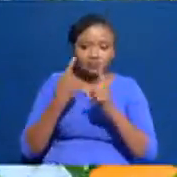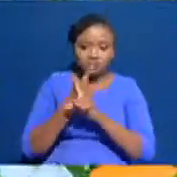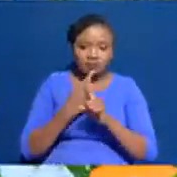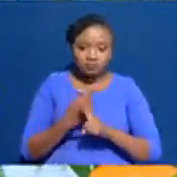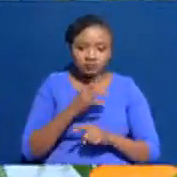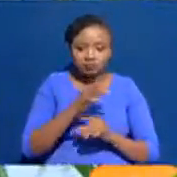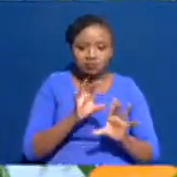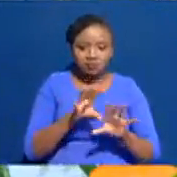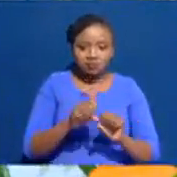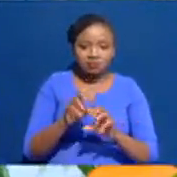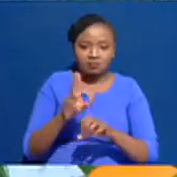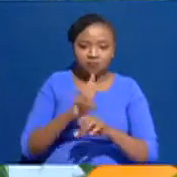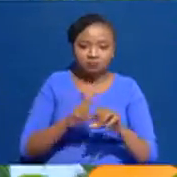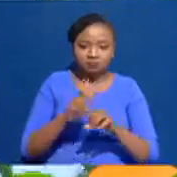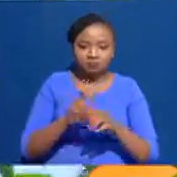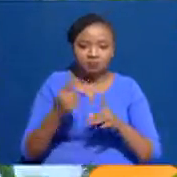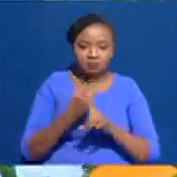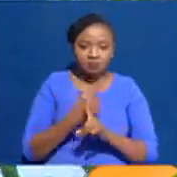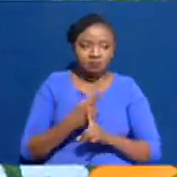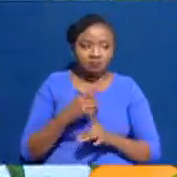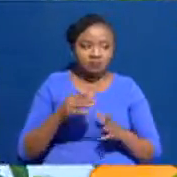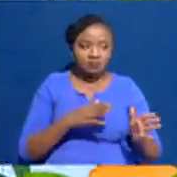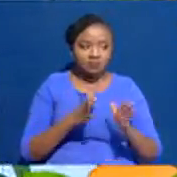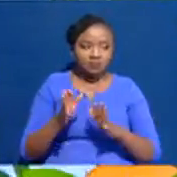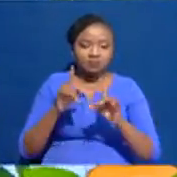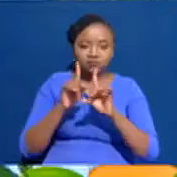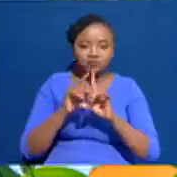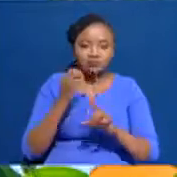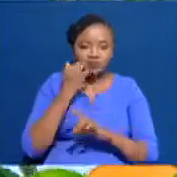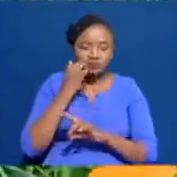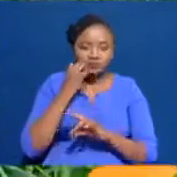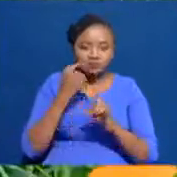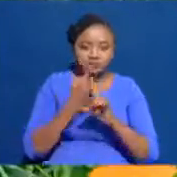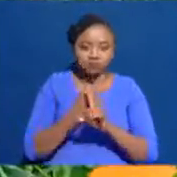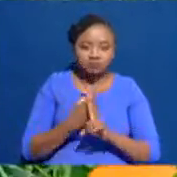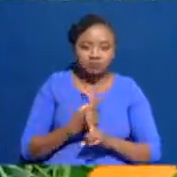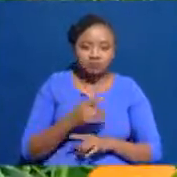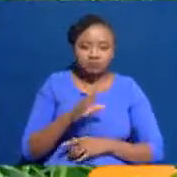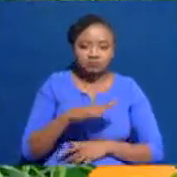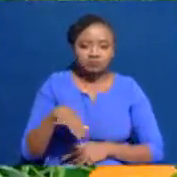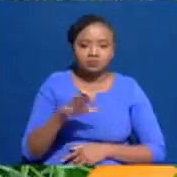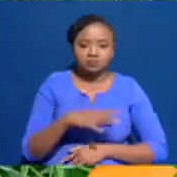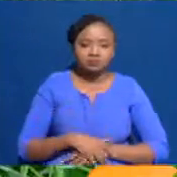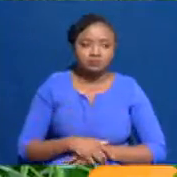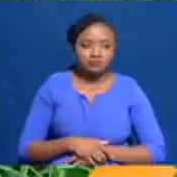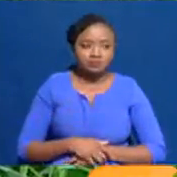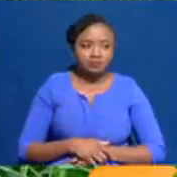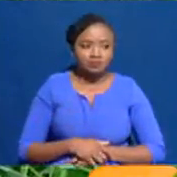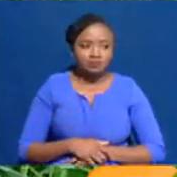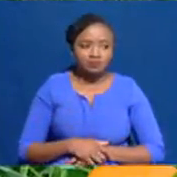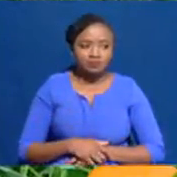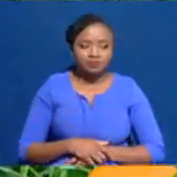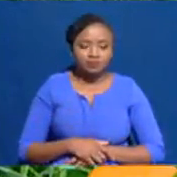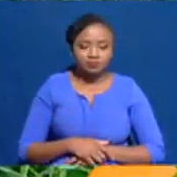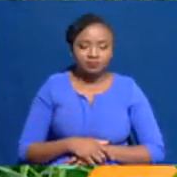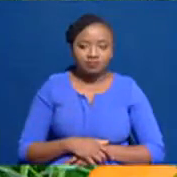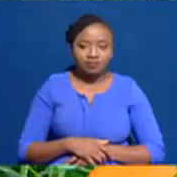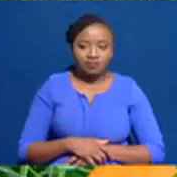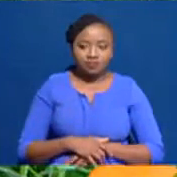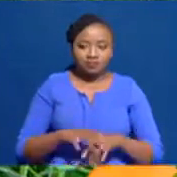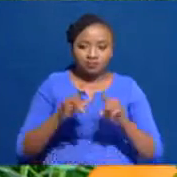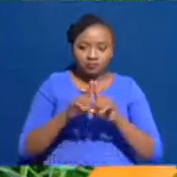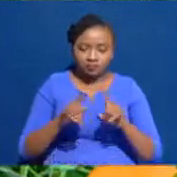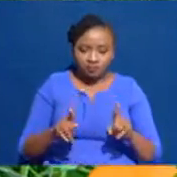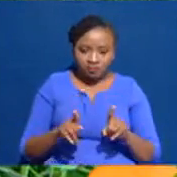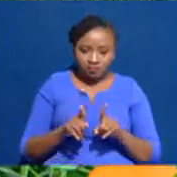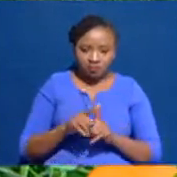the prevailing weather conditions and diseases in different regions. In Kenya, maize is the principal staple food.